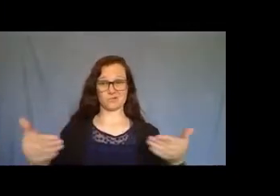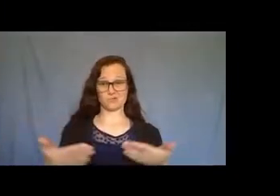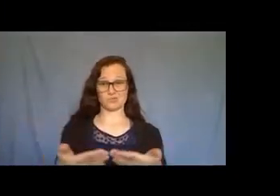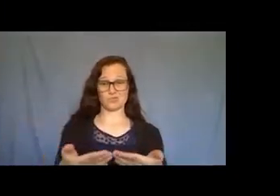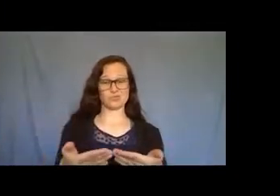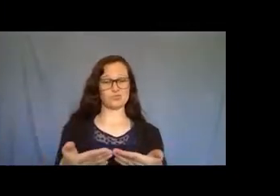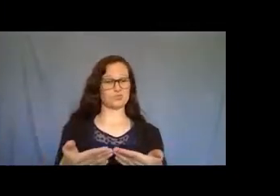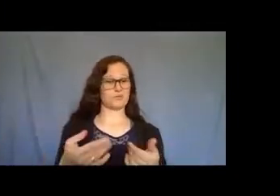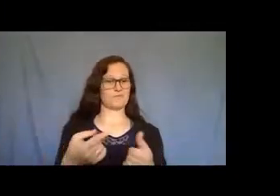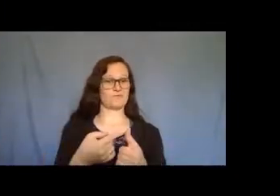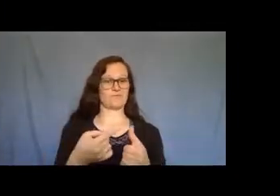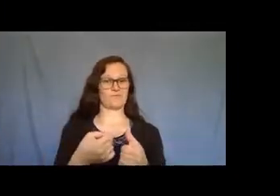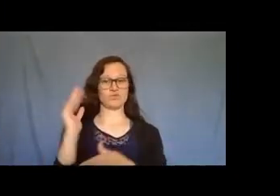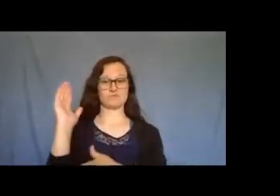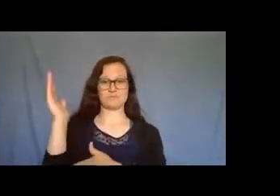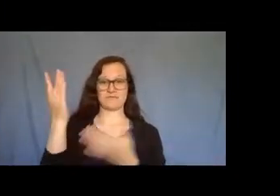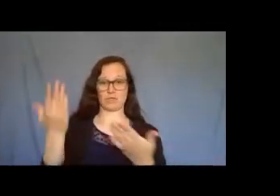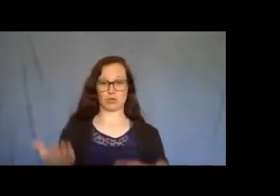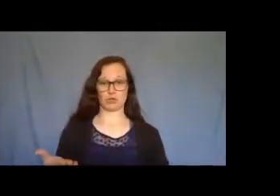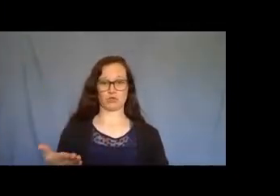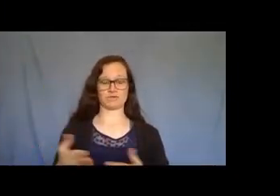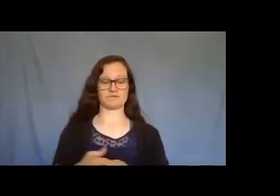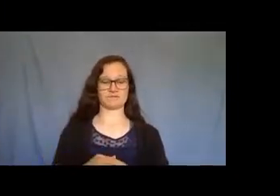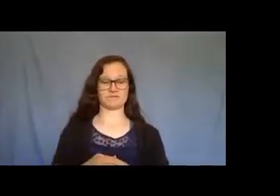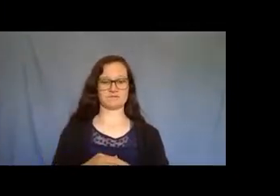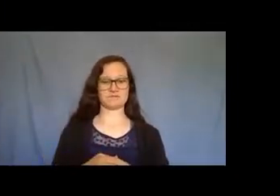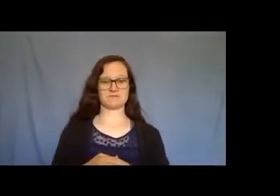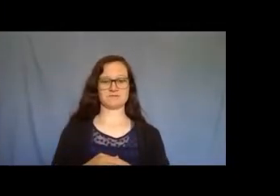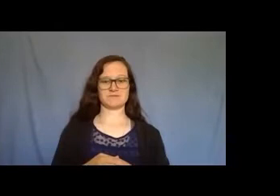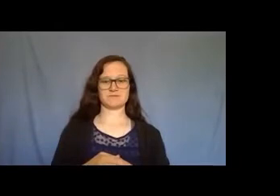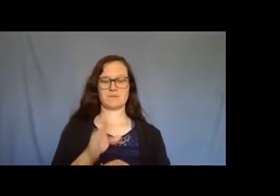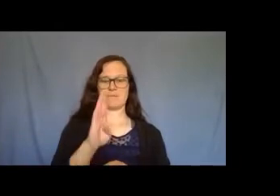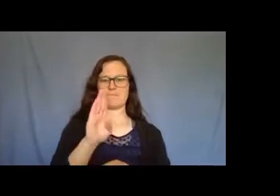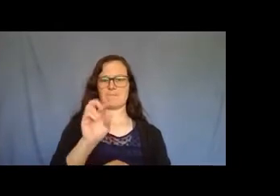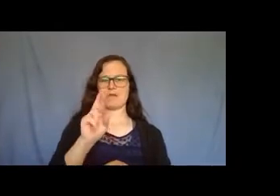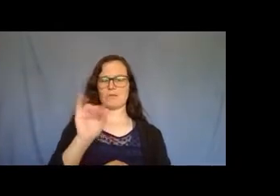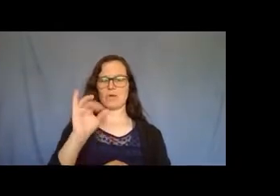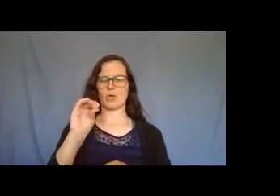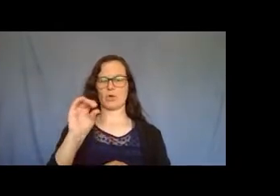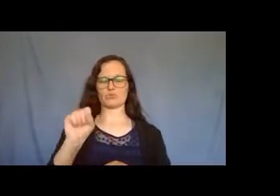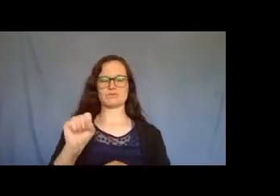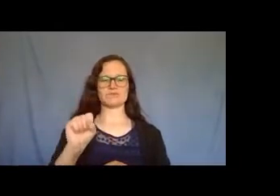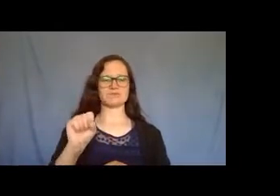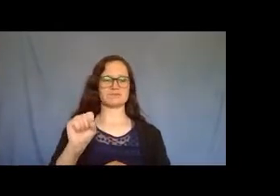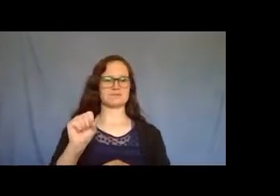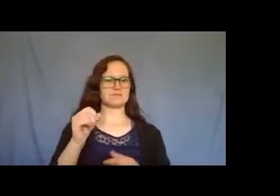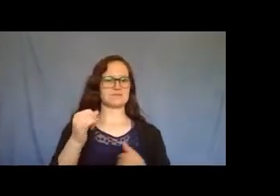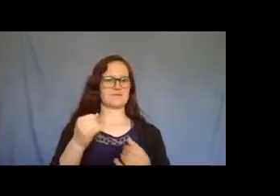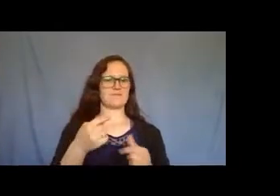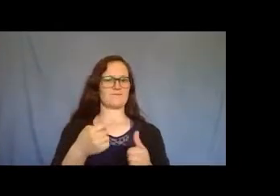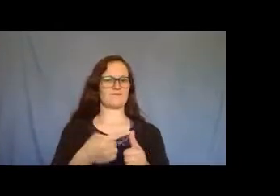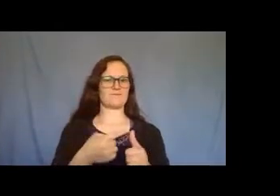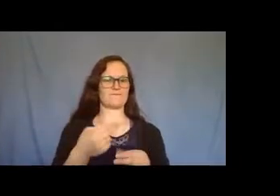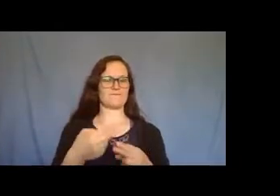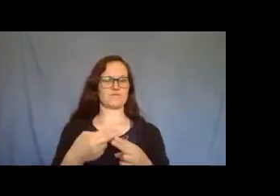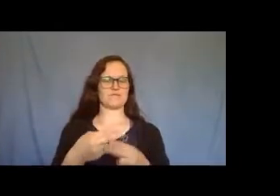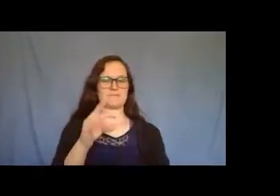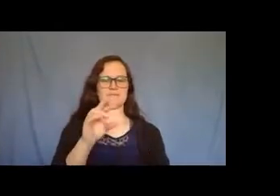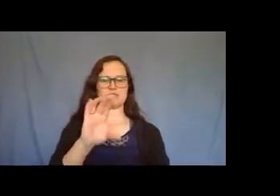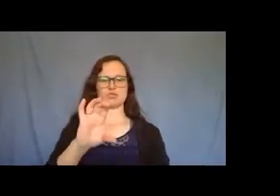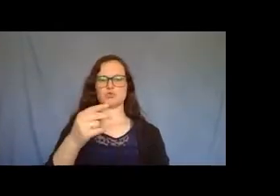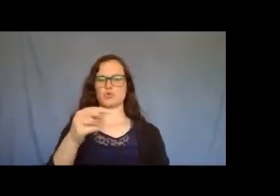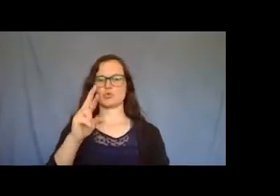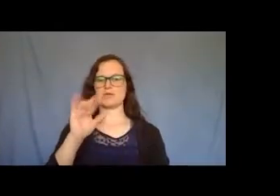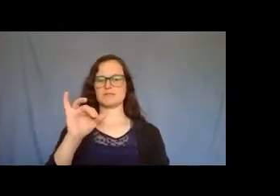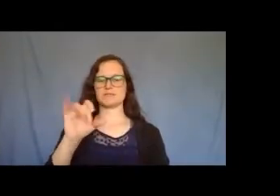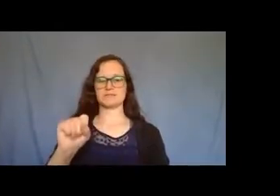our first speaker, Chris Barrios. Chris is going to be talking about work that he and others from the